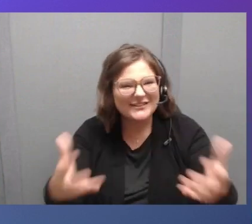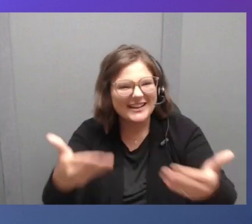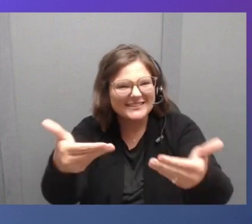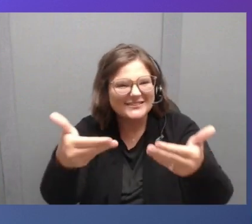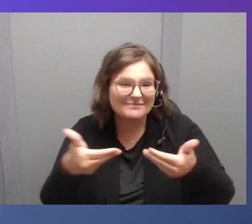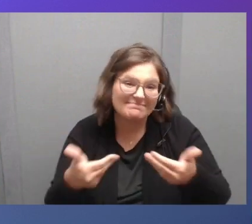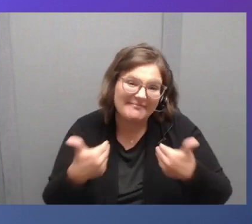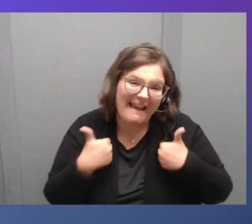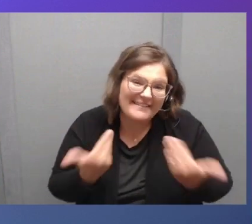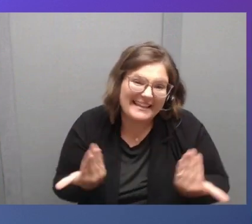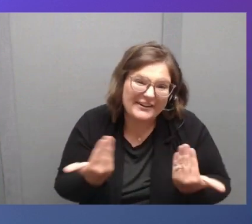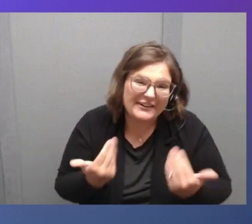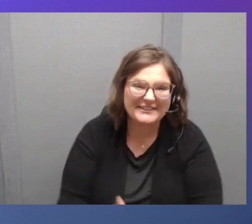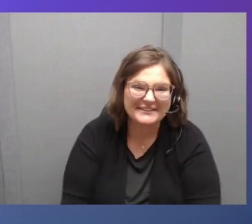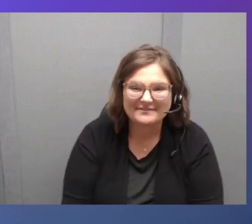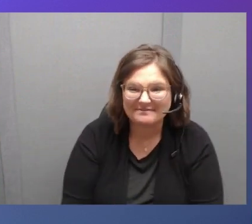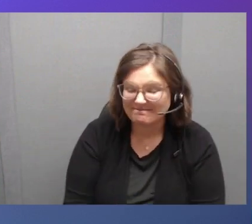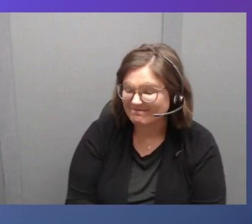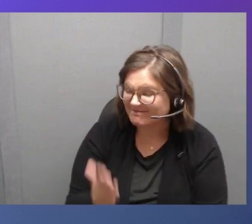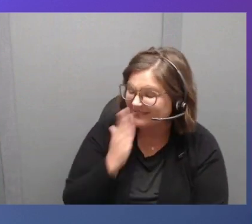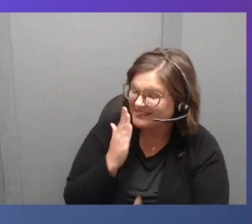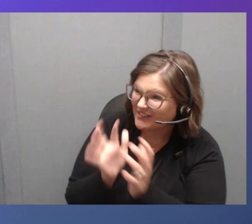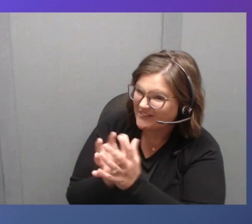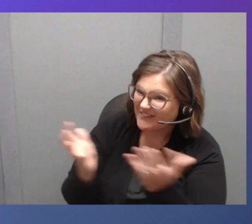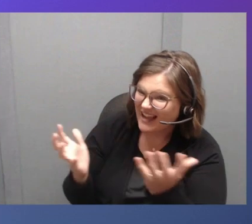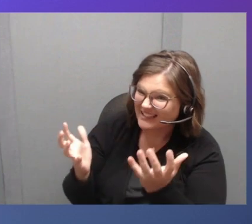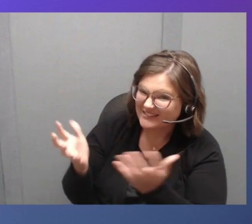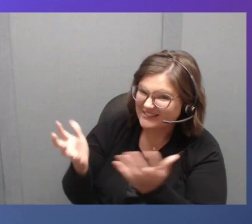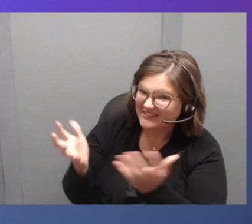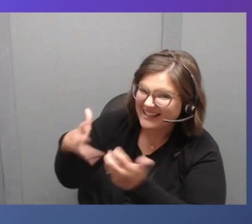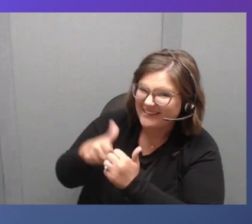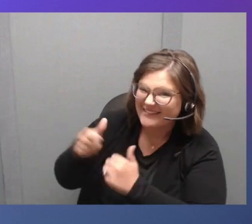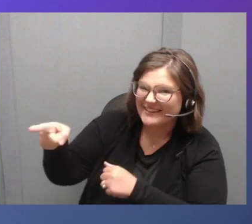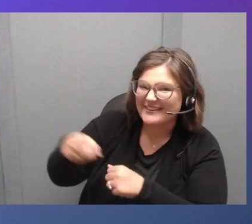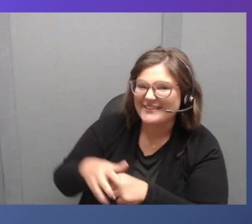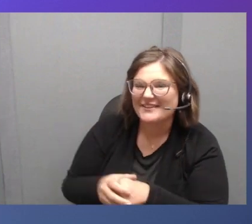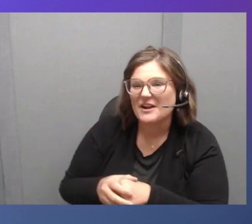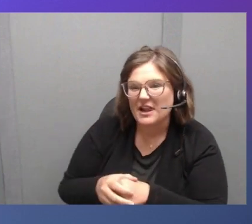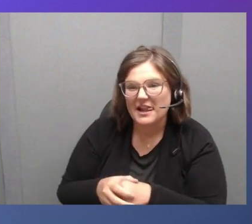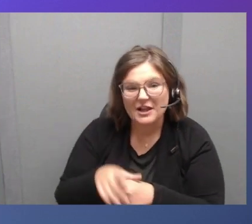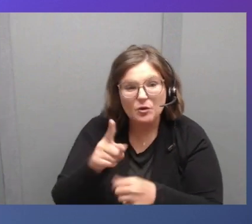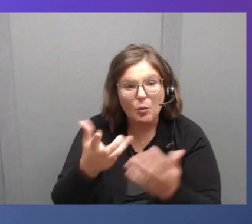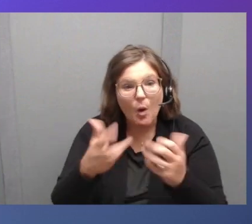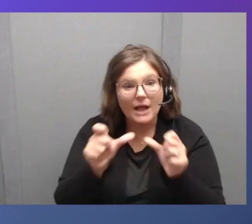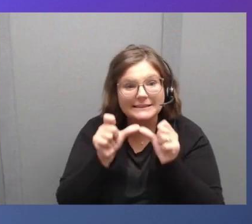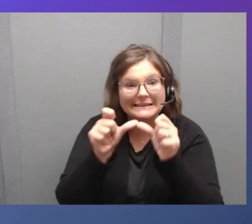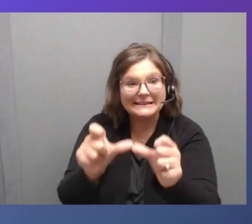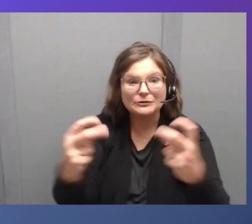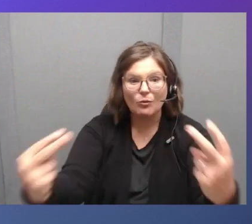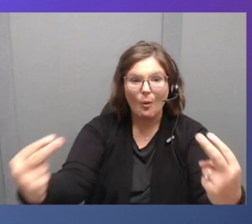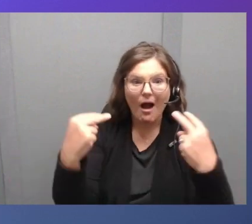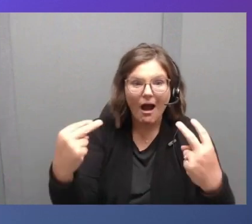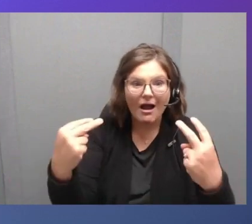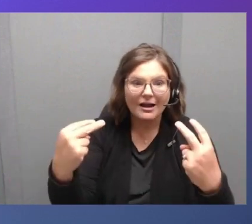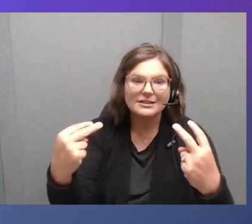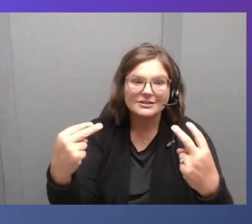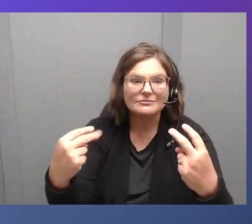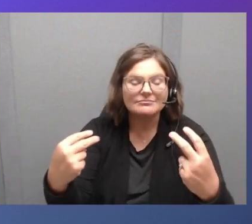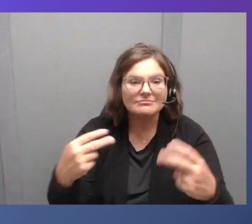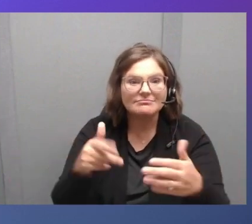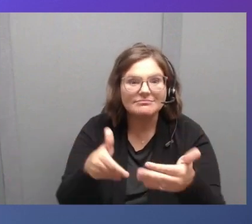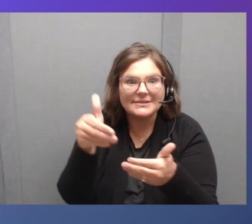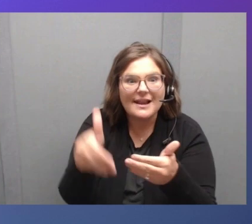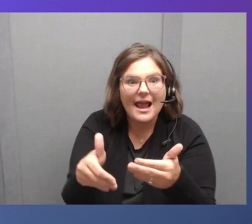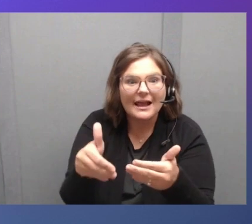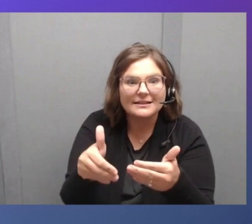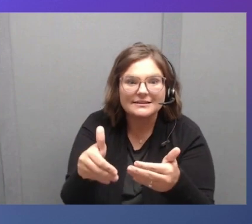for joining and talking shop with us, Robbie. Always a pleasure to hang out with you. And folks, you'll definitely want to stay tuned. Up next, we got a pretty interesting series and